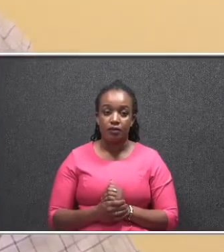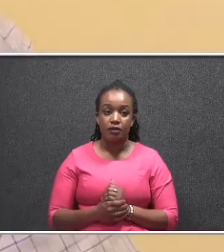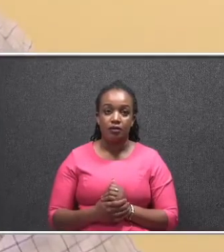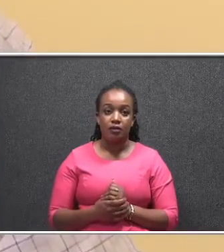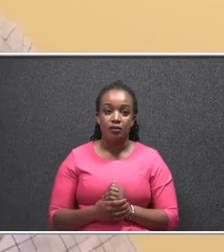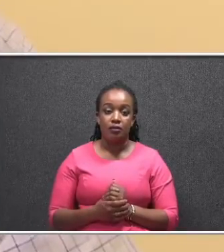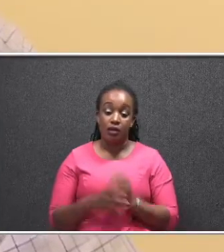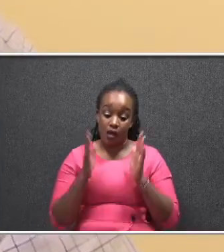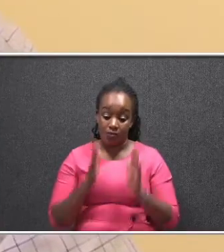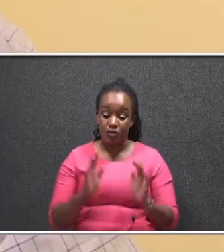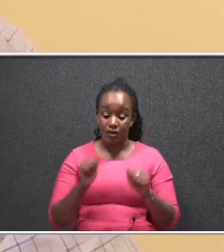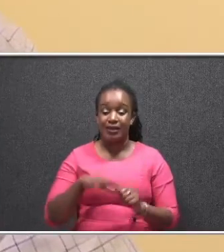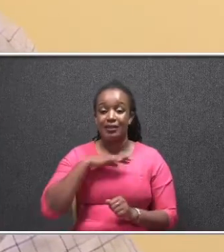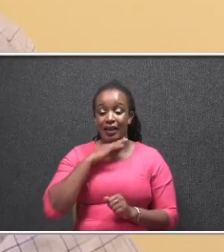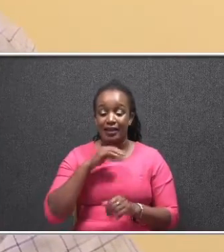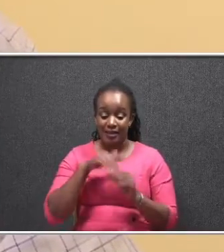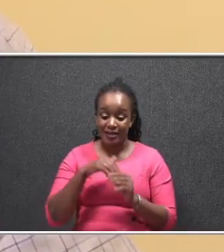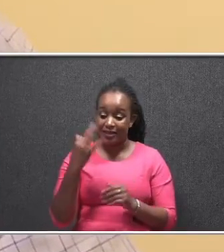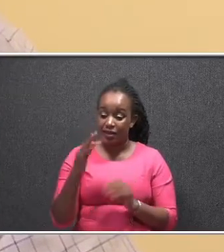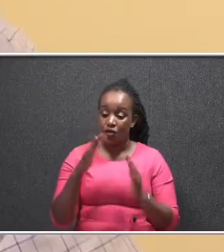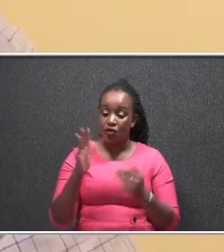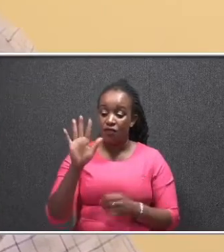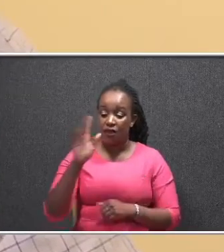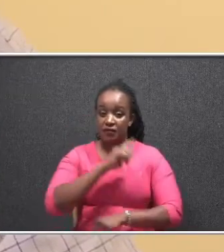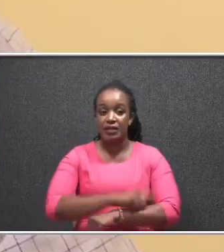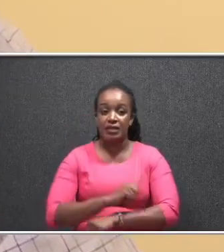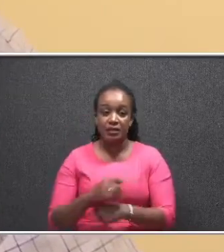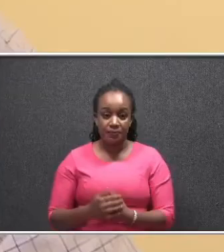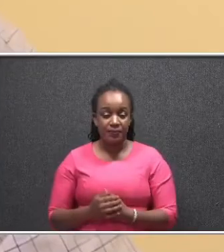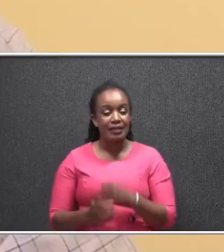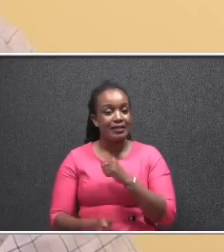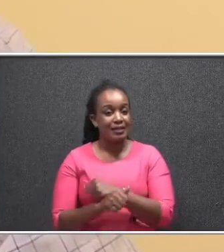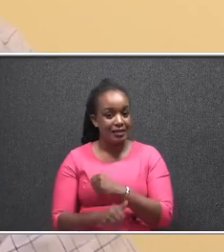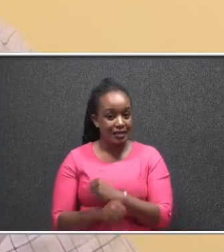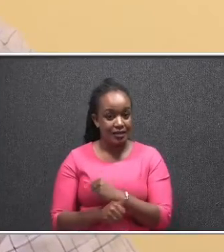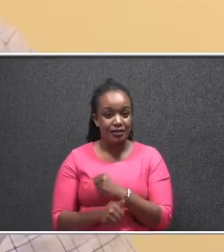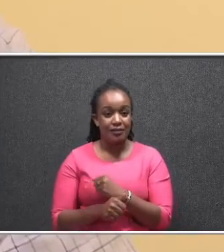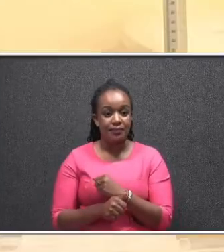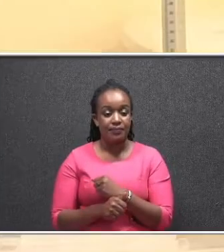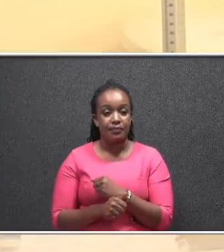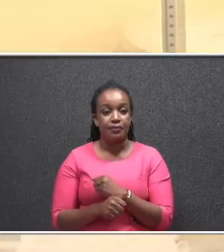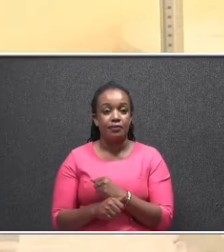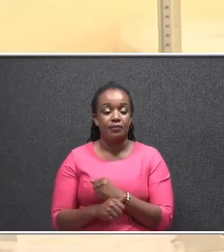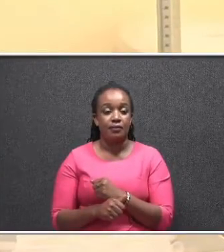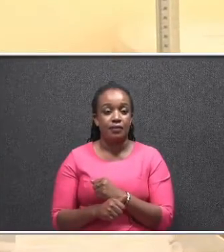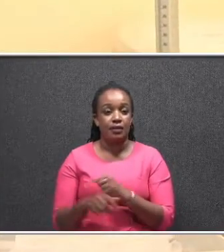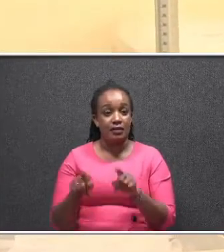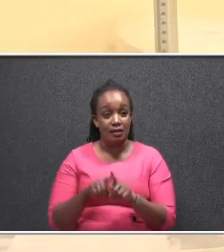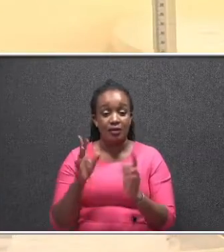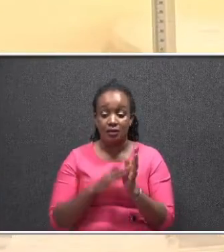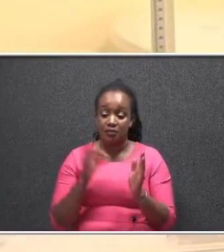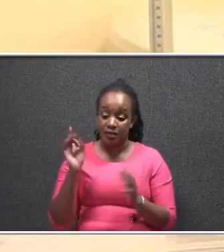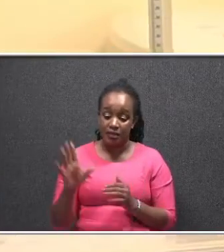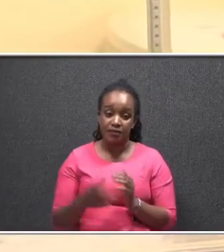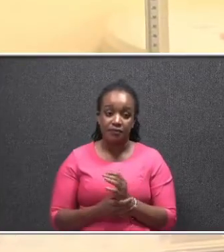life just in 3 to 5 days time if it is really virulent. So that is very expensive. Life, one cannot restore the life, first